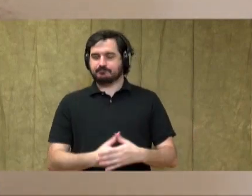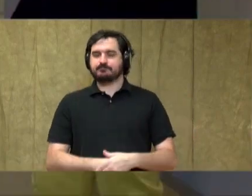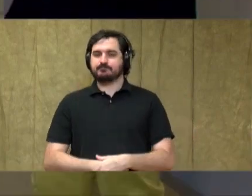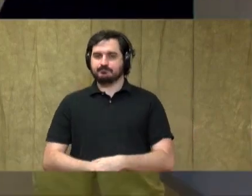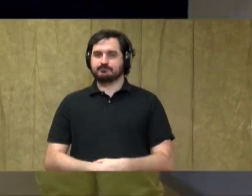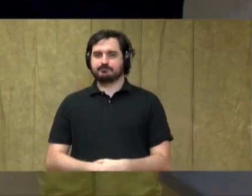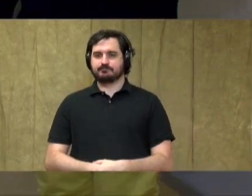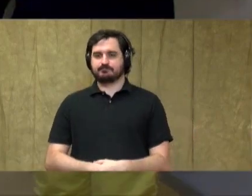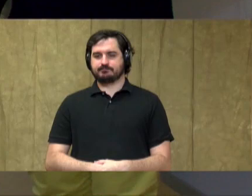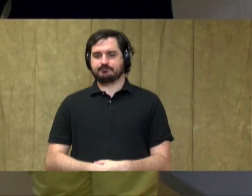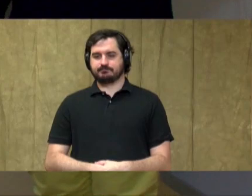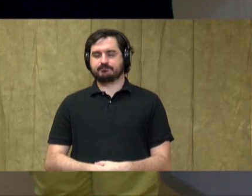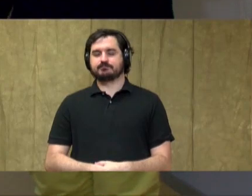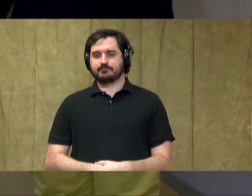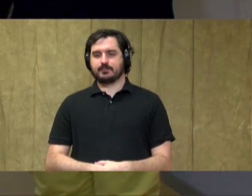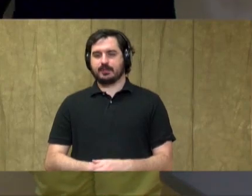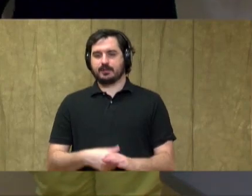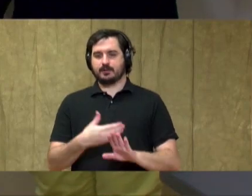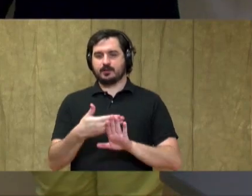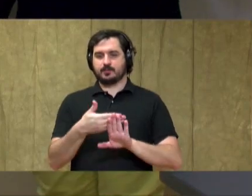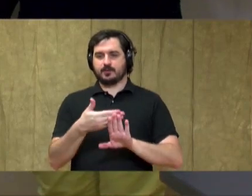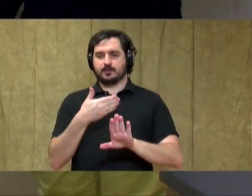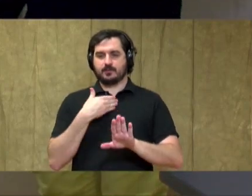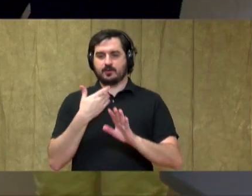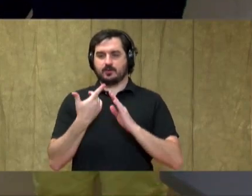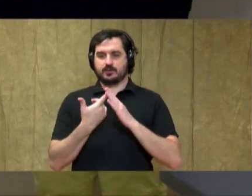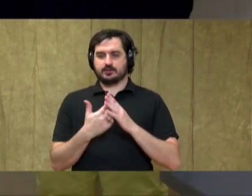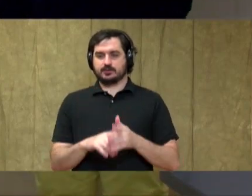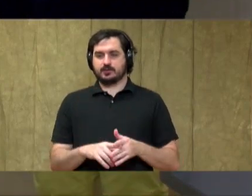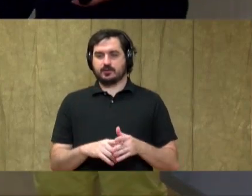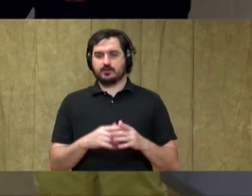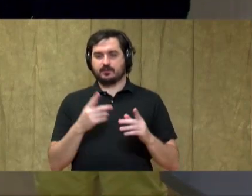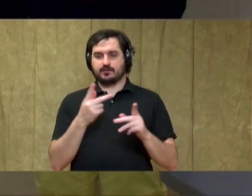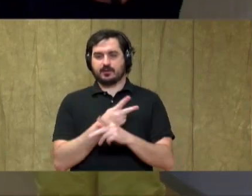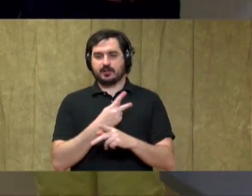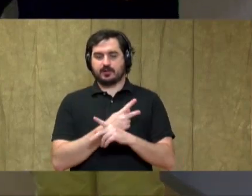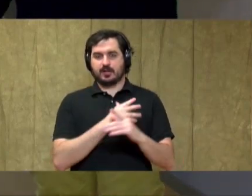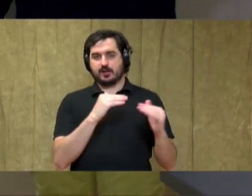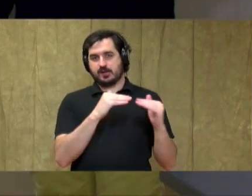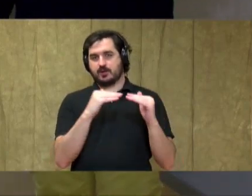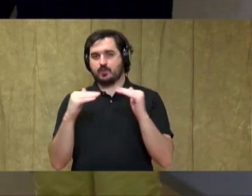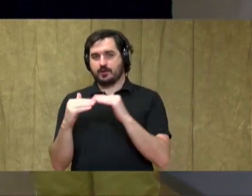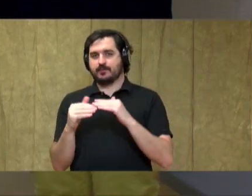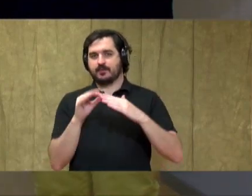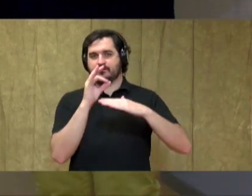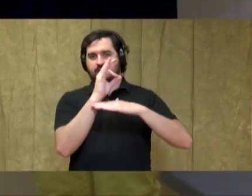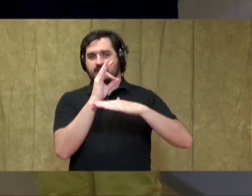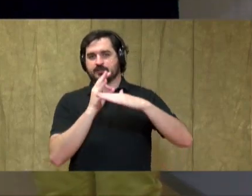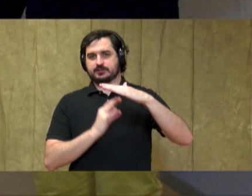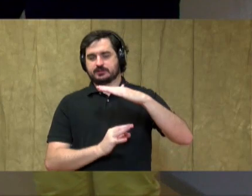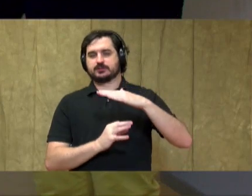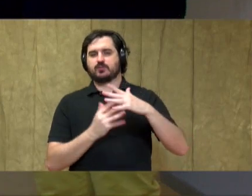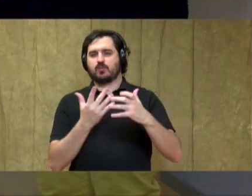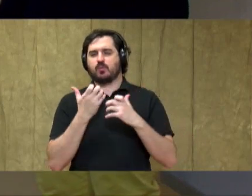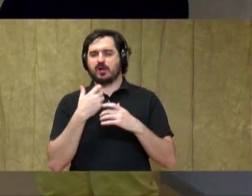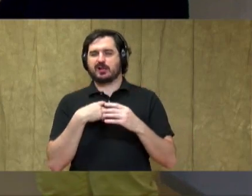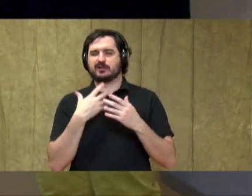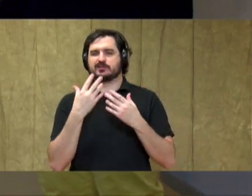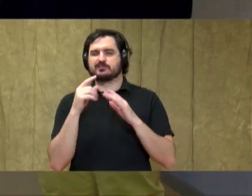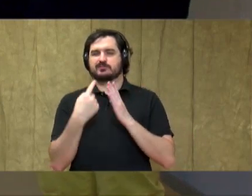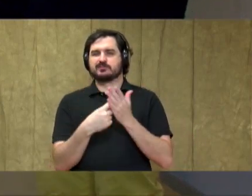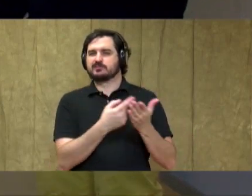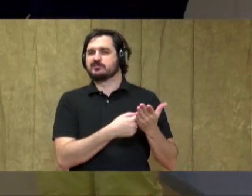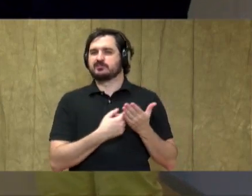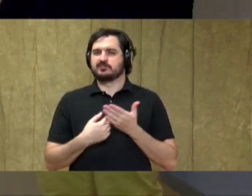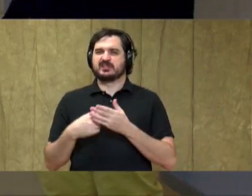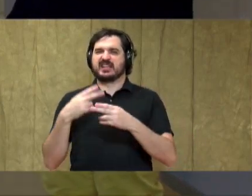All right, so before we start finding equivalent fractions, let's talk about naming fractions first. I'm sure